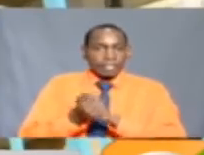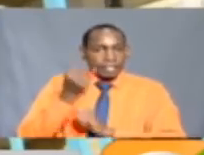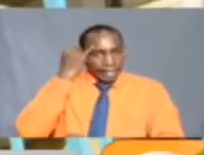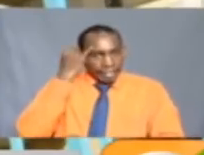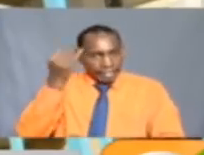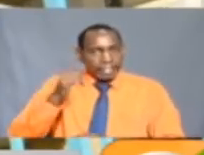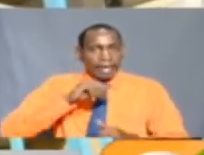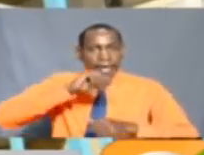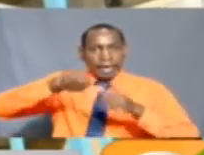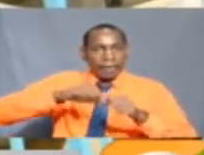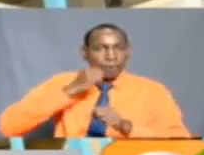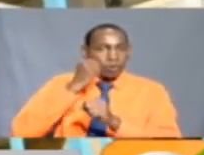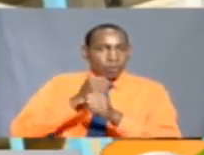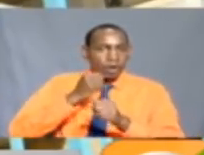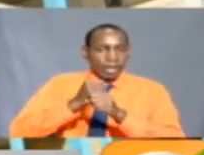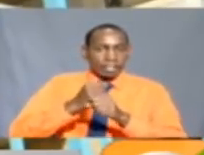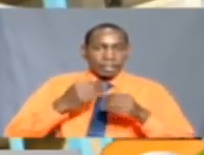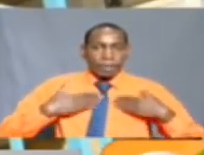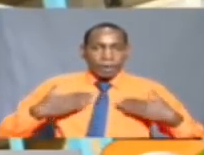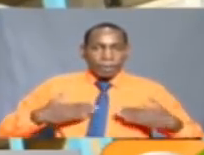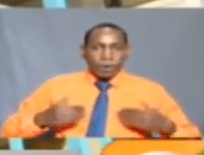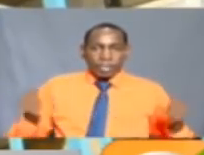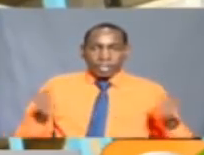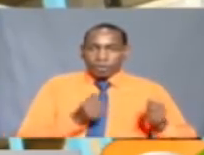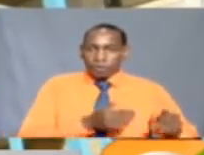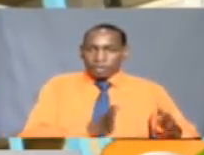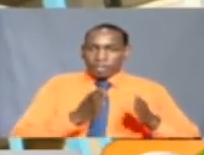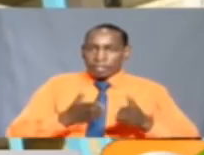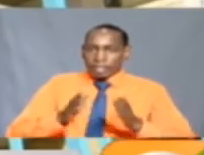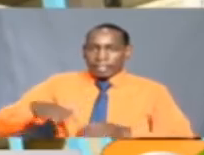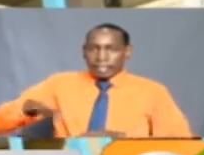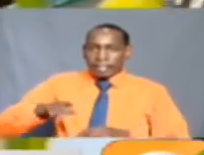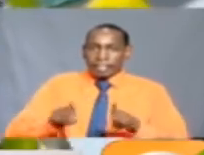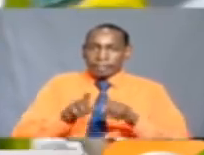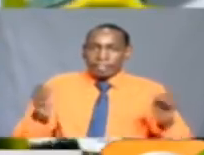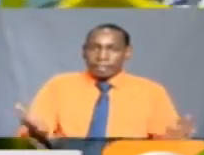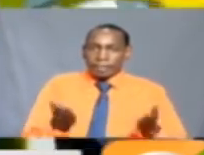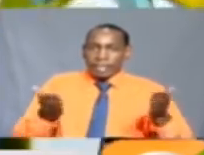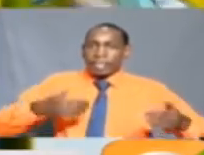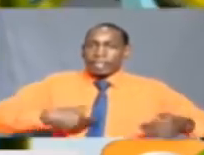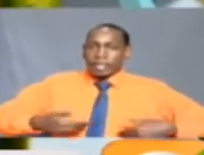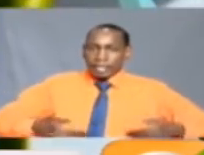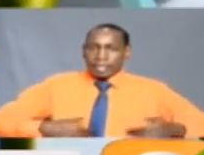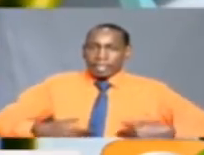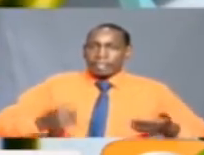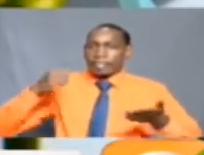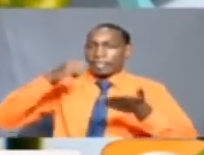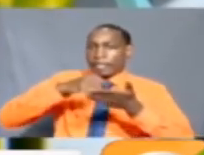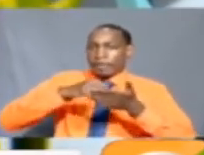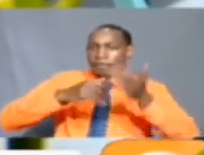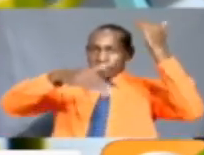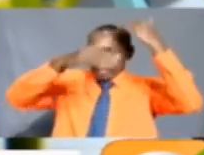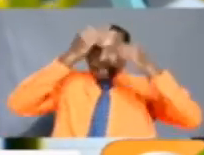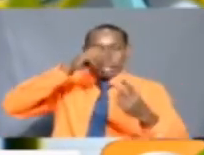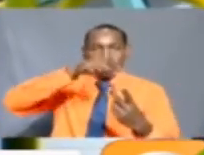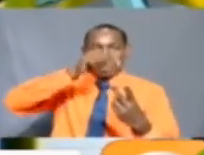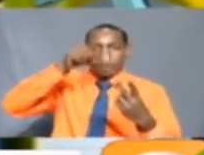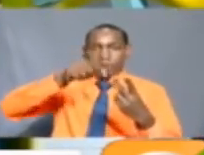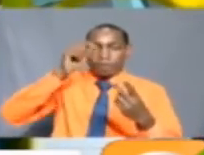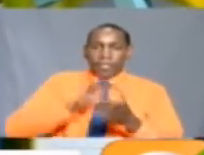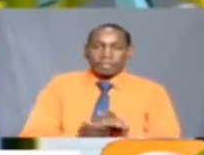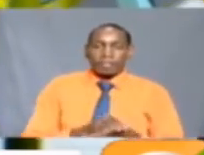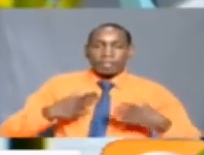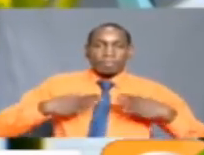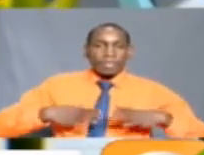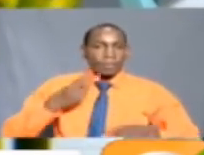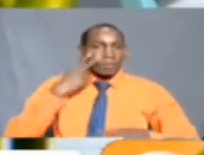misconceptions about working in a morgue and encourage the youth to consider it as a career option. Watu